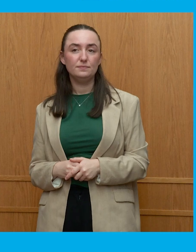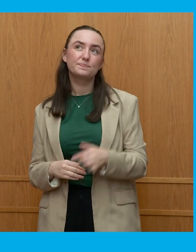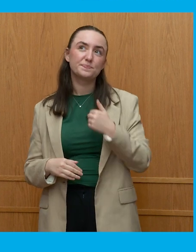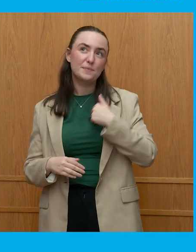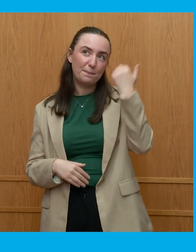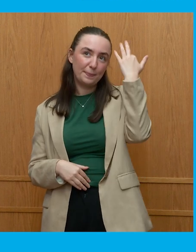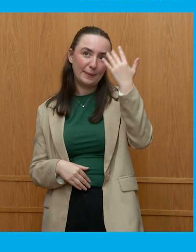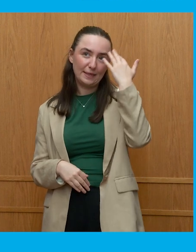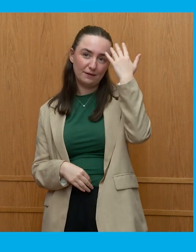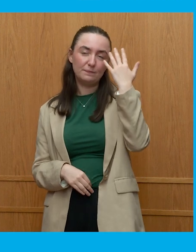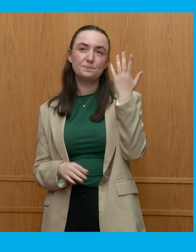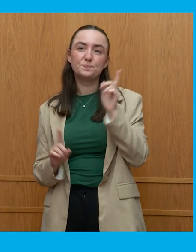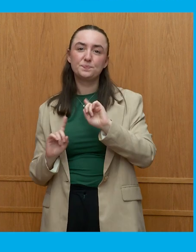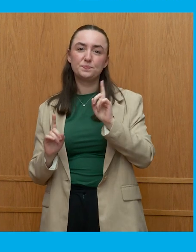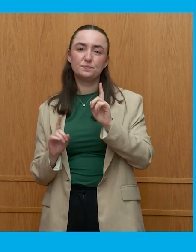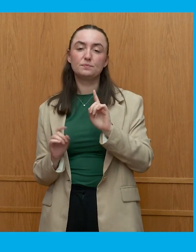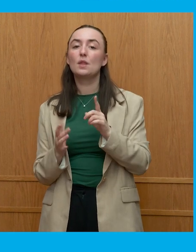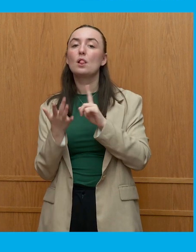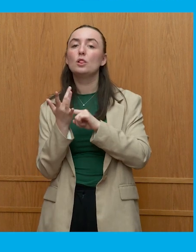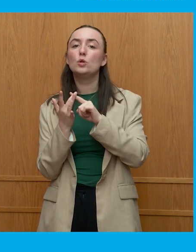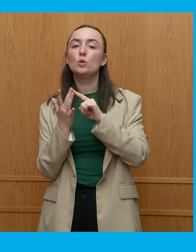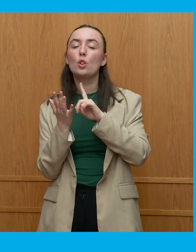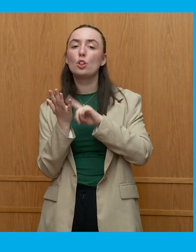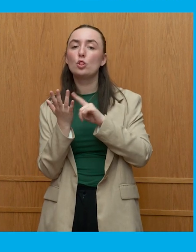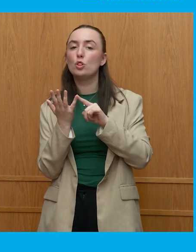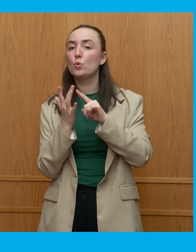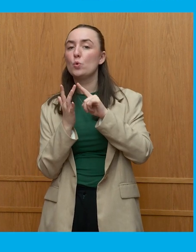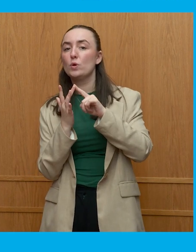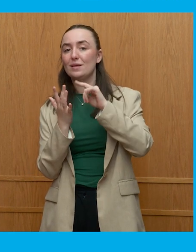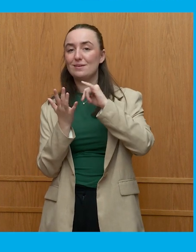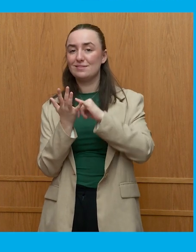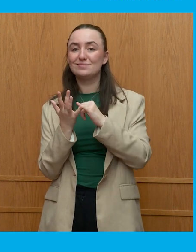Louis Kahn's British Art Museum in Yale.